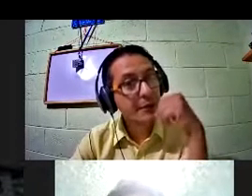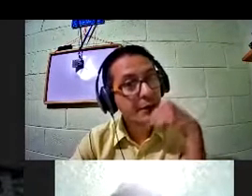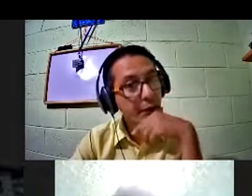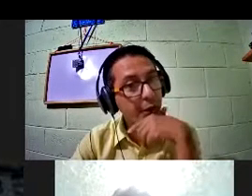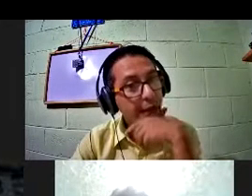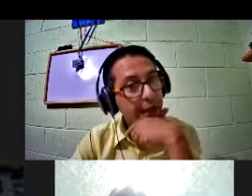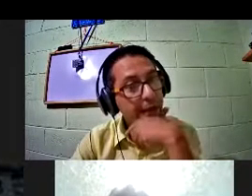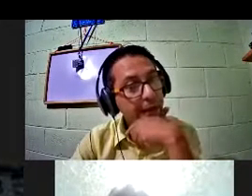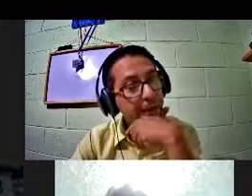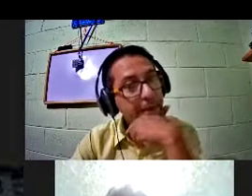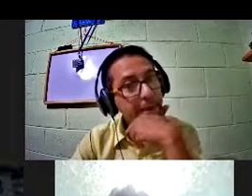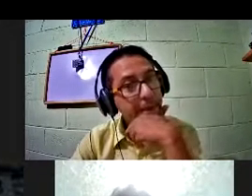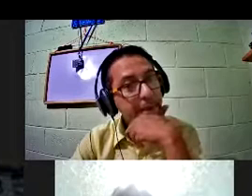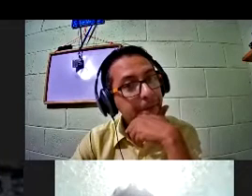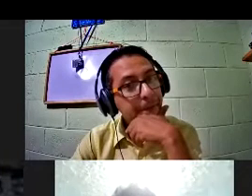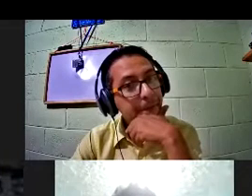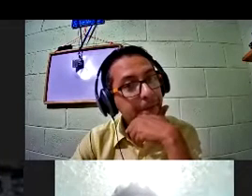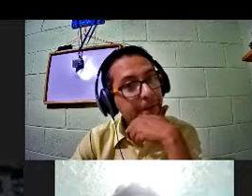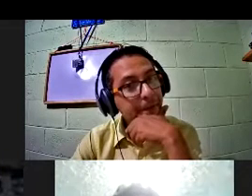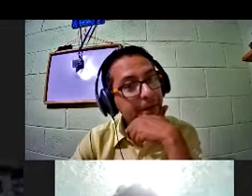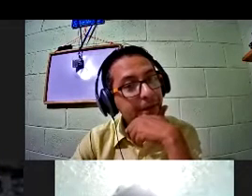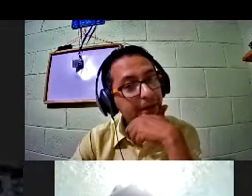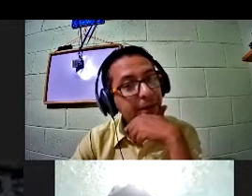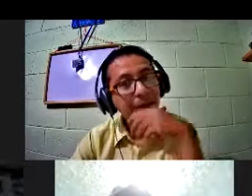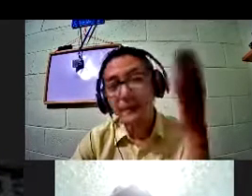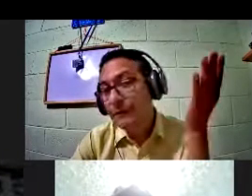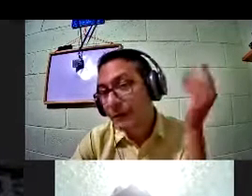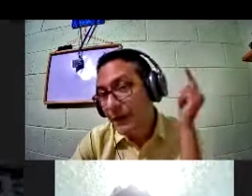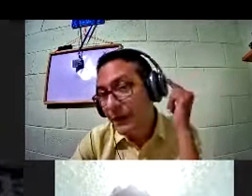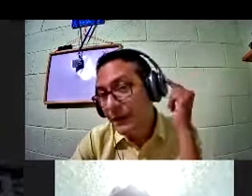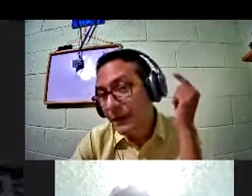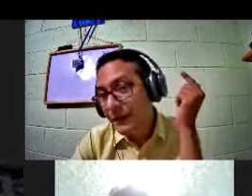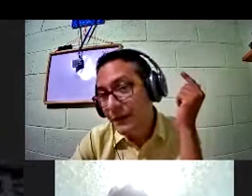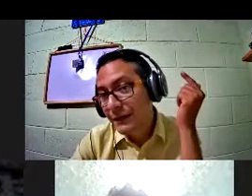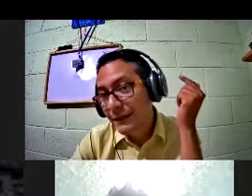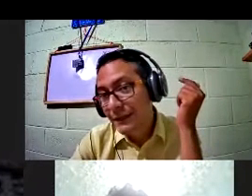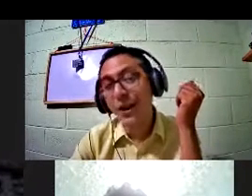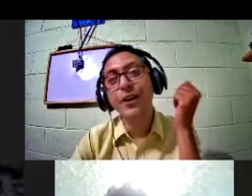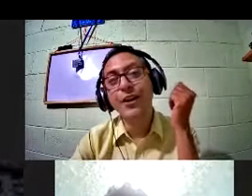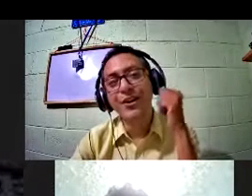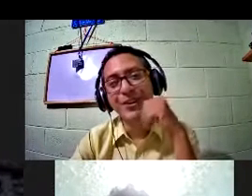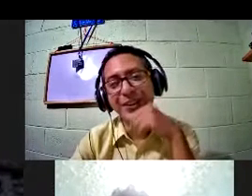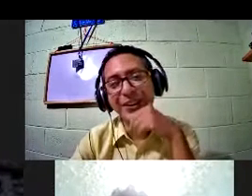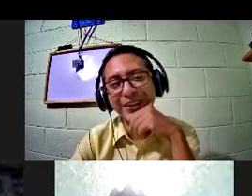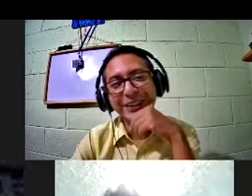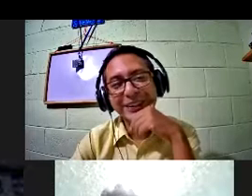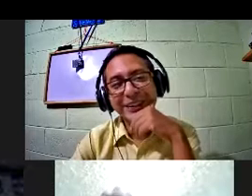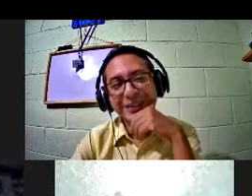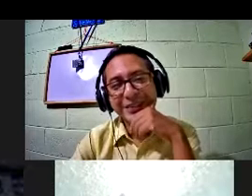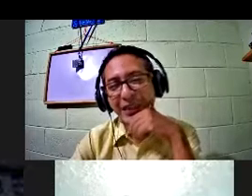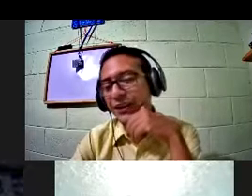going shopping tomorrow, right, Carla? Yes. With Fausto. Oh, cool.